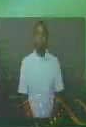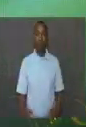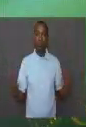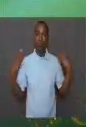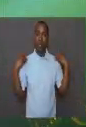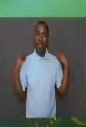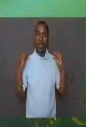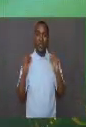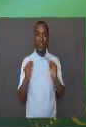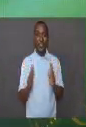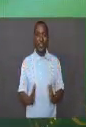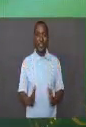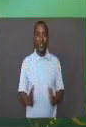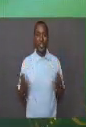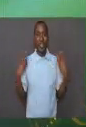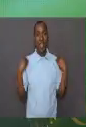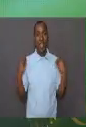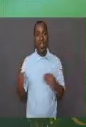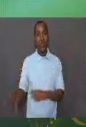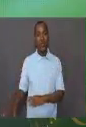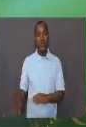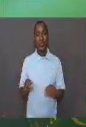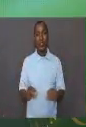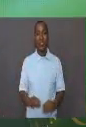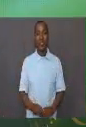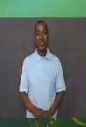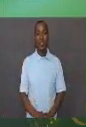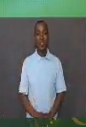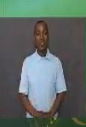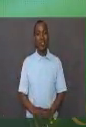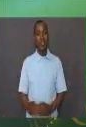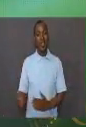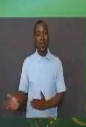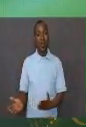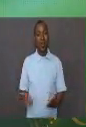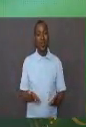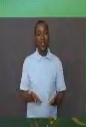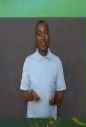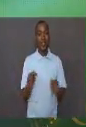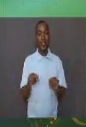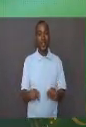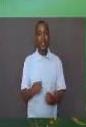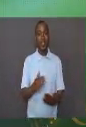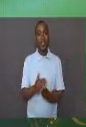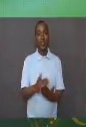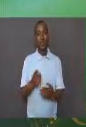Hello, teacher. Hello, students. Welcome to today's